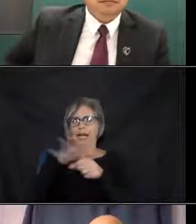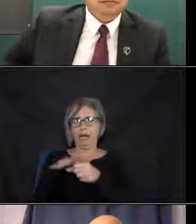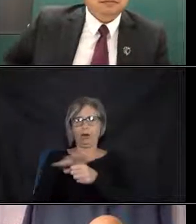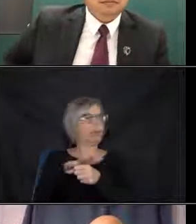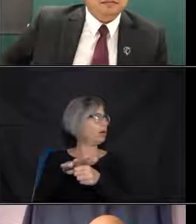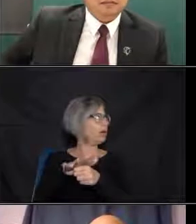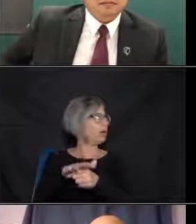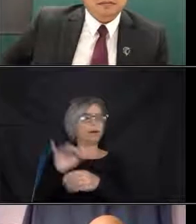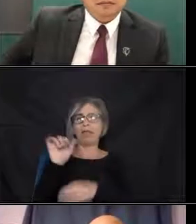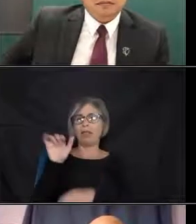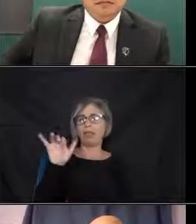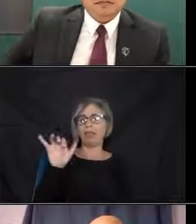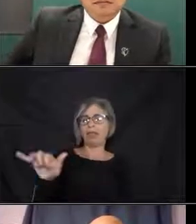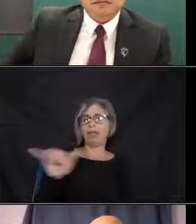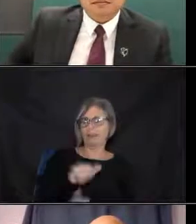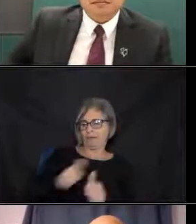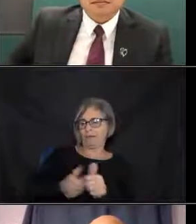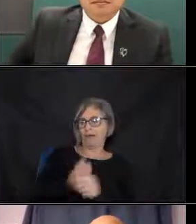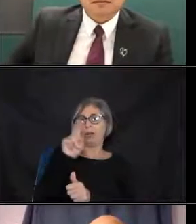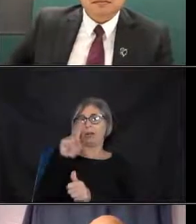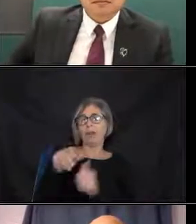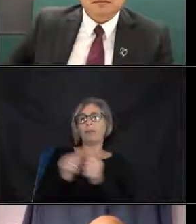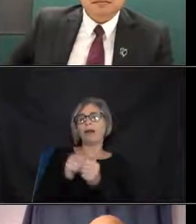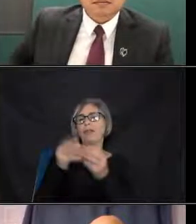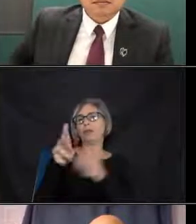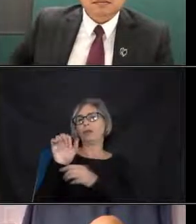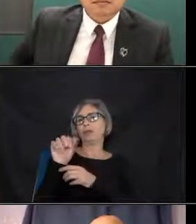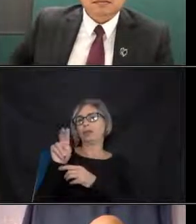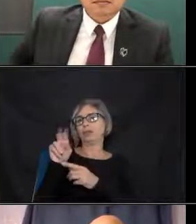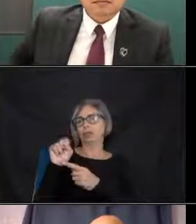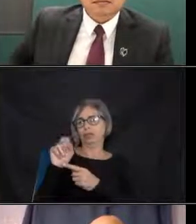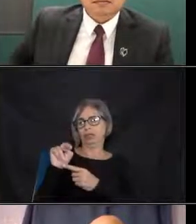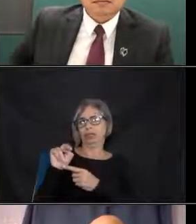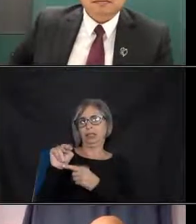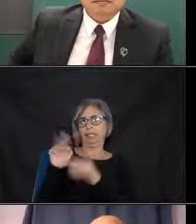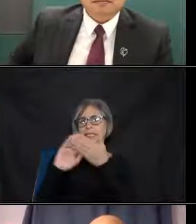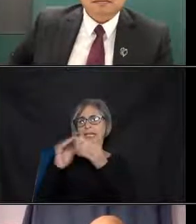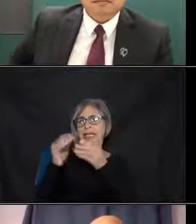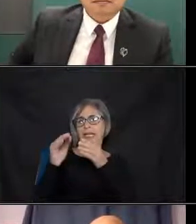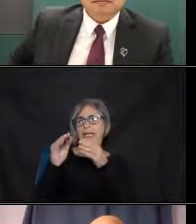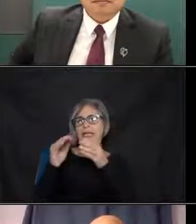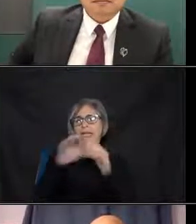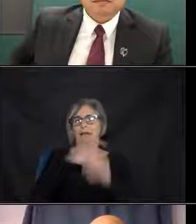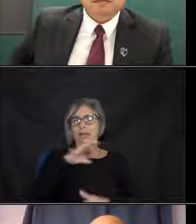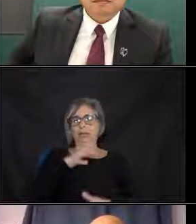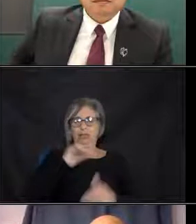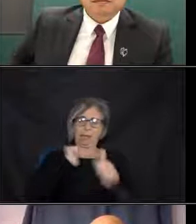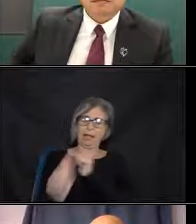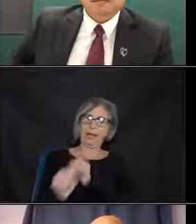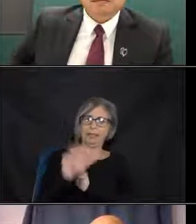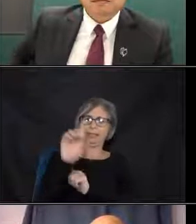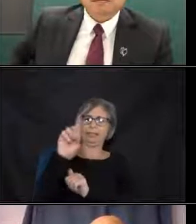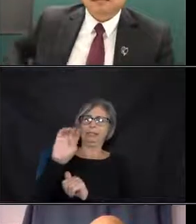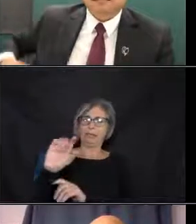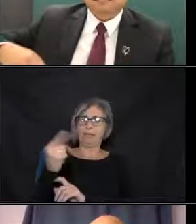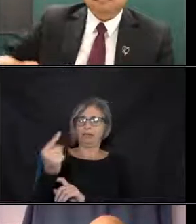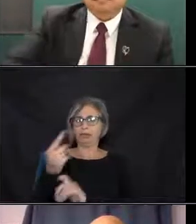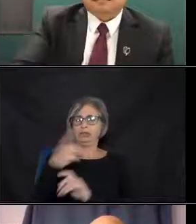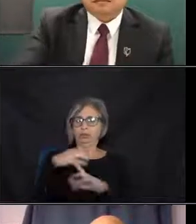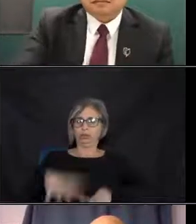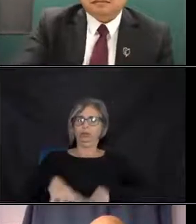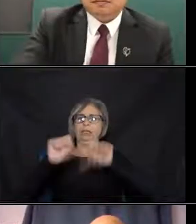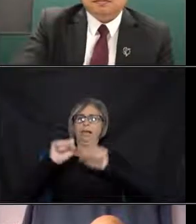this was in following up on the resolution that City Commission passed on September 1st to adopt